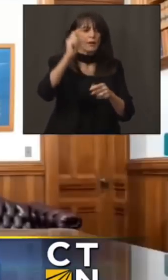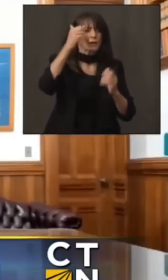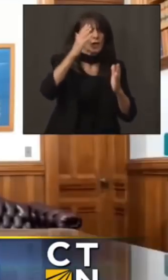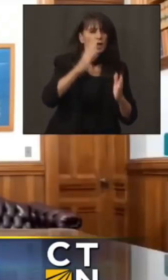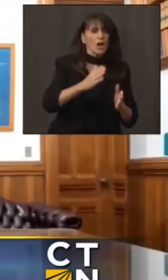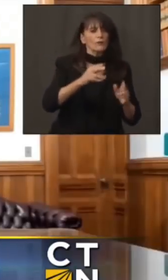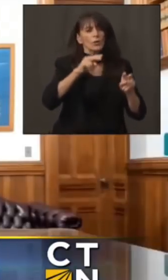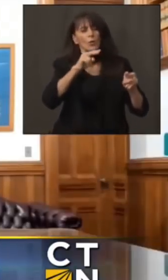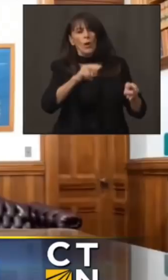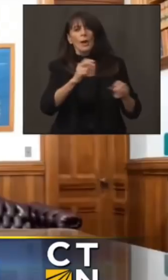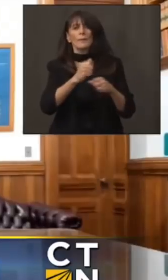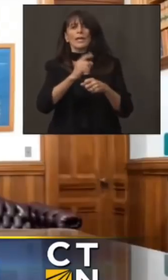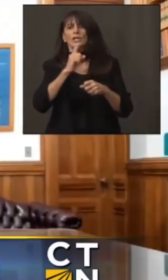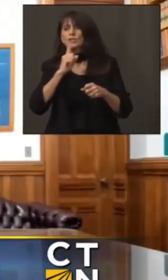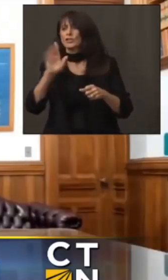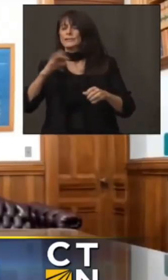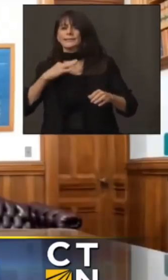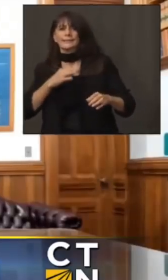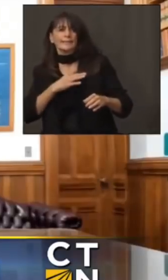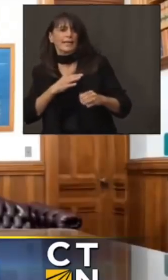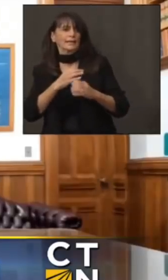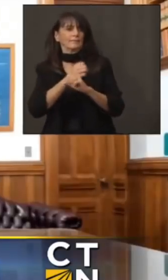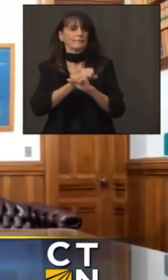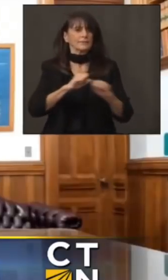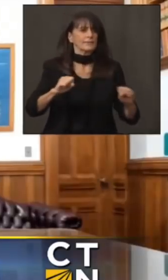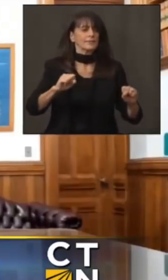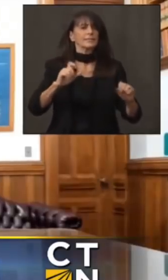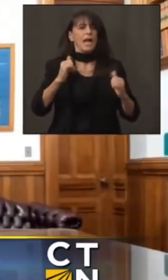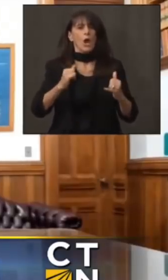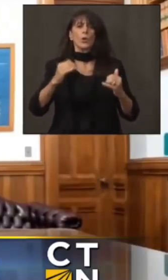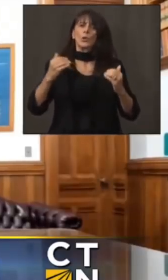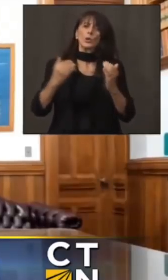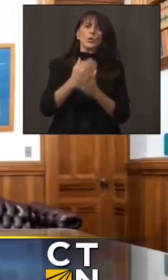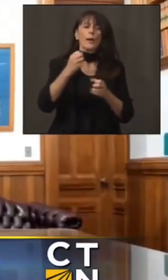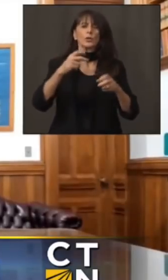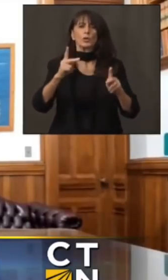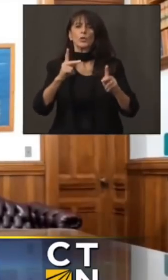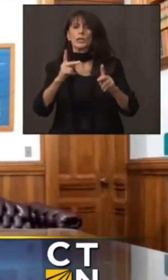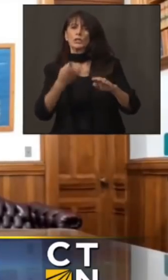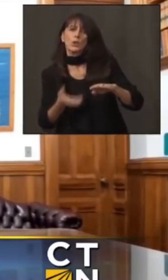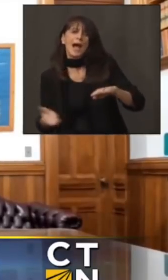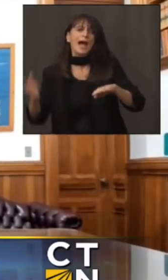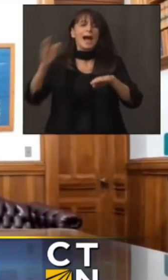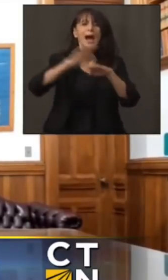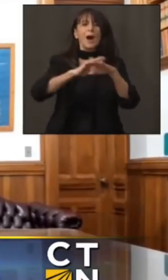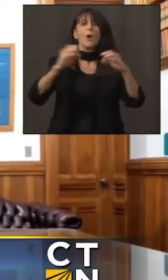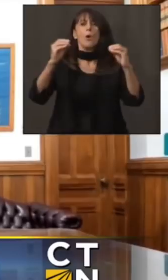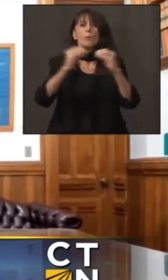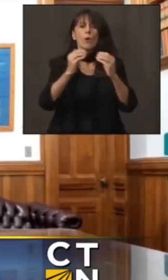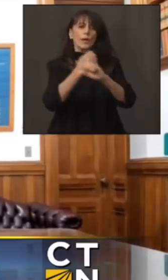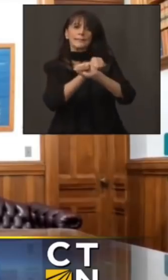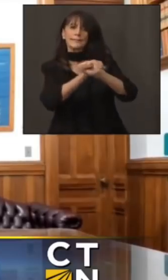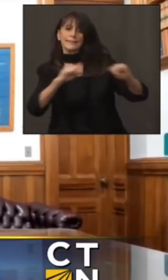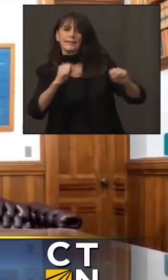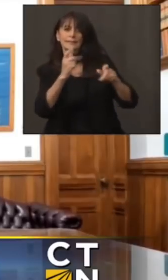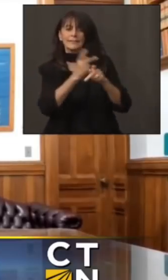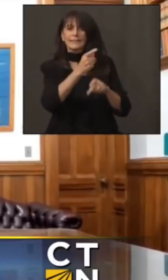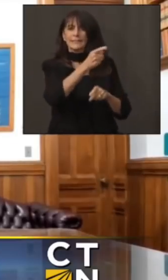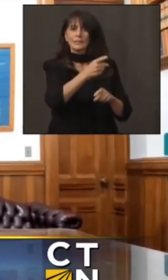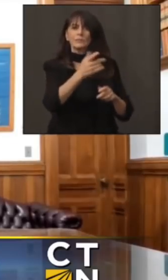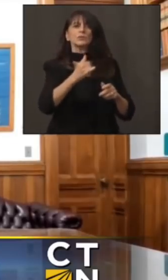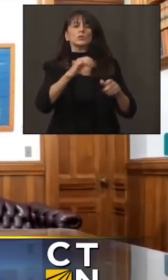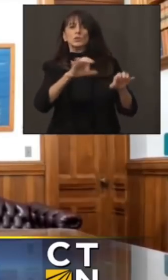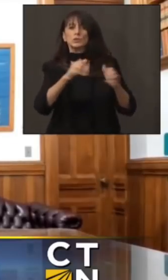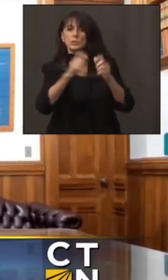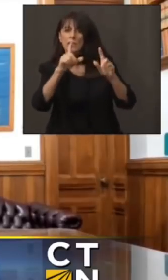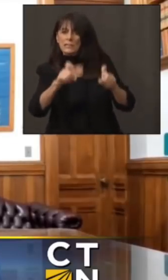as the various protocols. This was a good opportunity for us to enhance those protocols, understanding we're going into the fall months